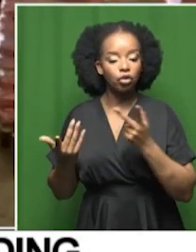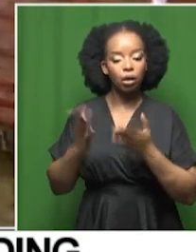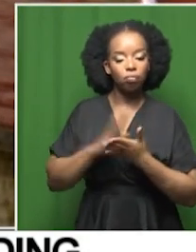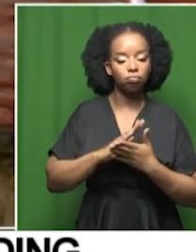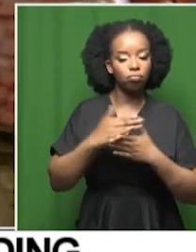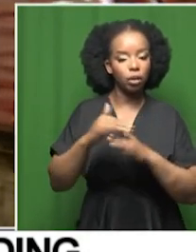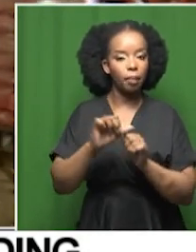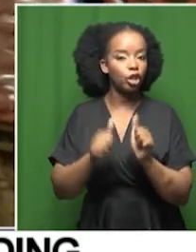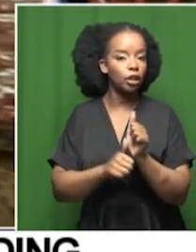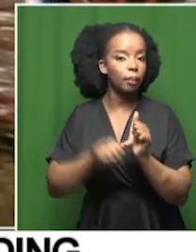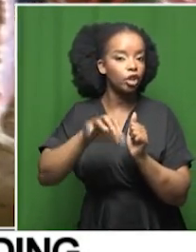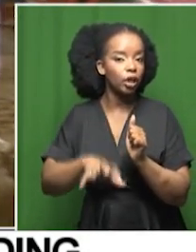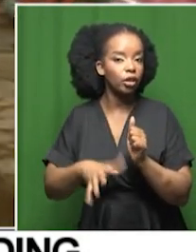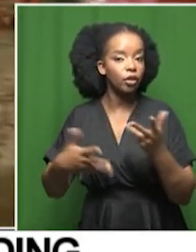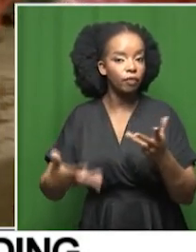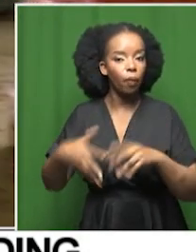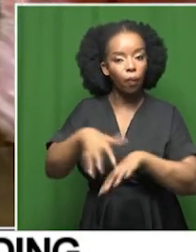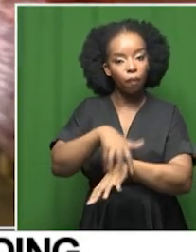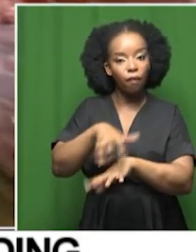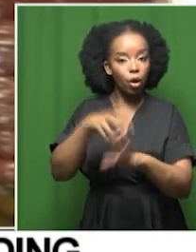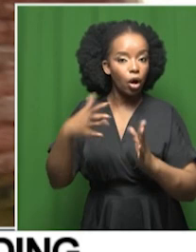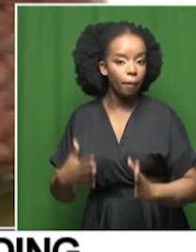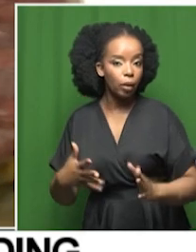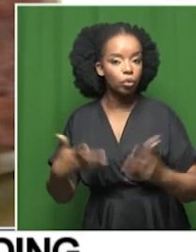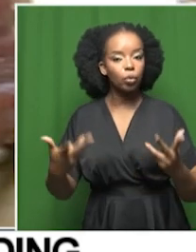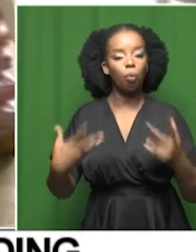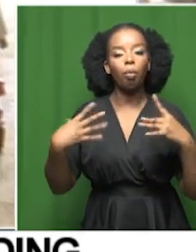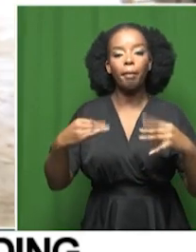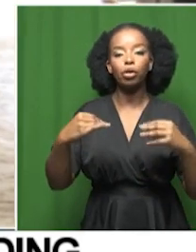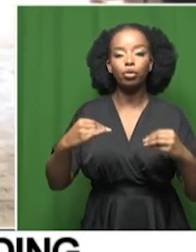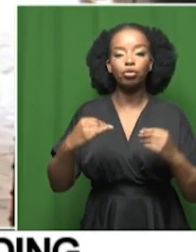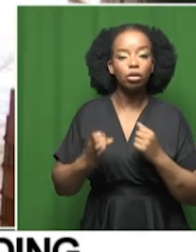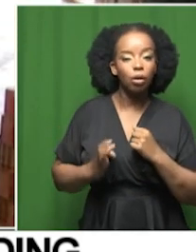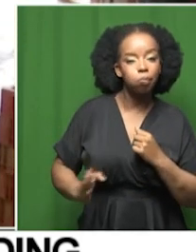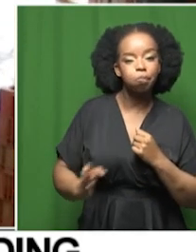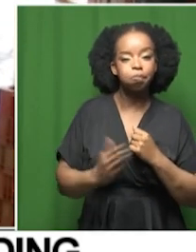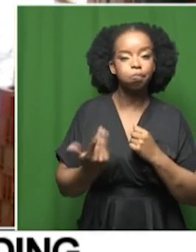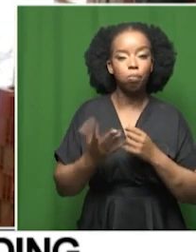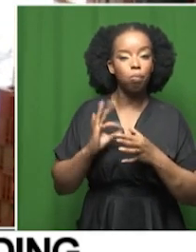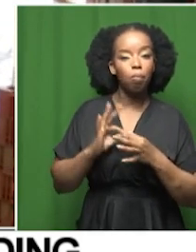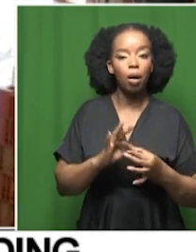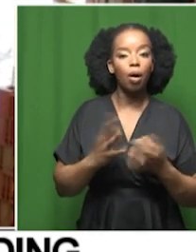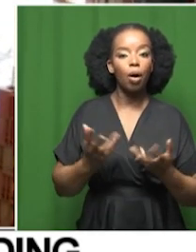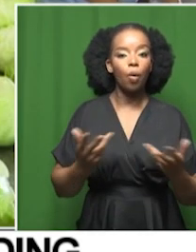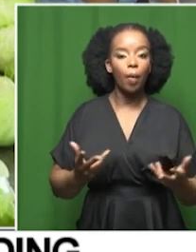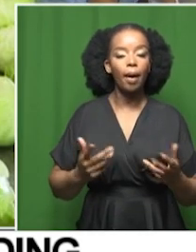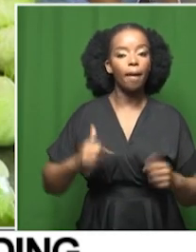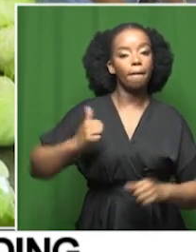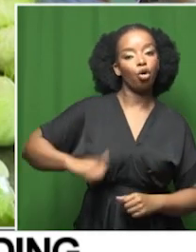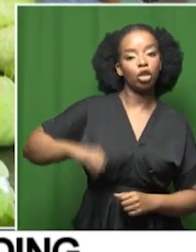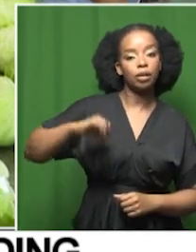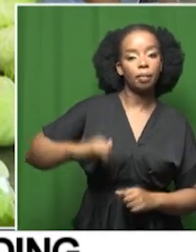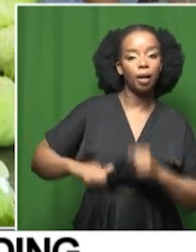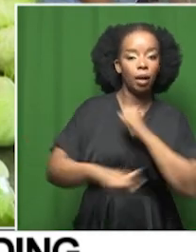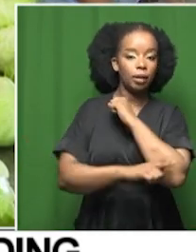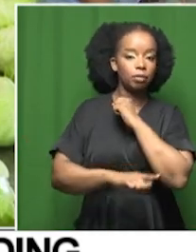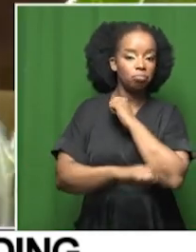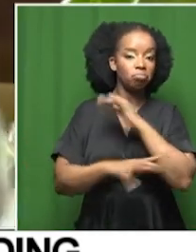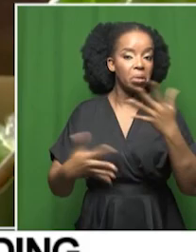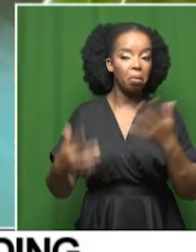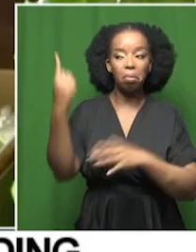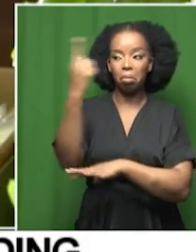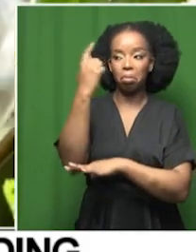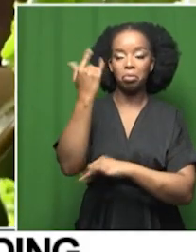both farmers as well as agribusinesses that are embedded in local municipalities and rural towns. Is that they do, of course, share the same infrastructure as